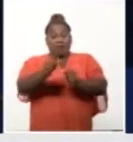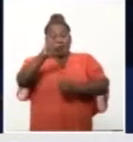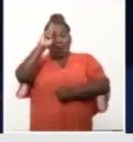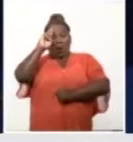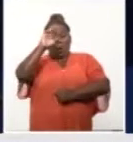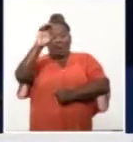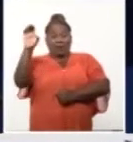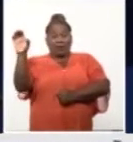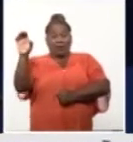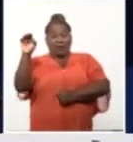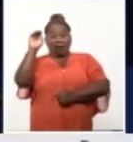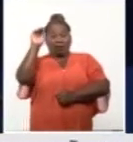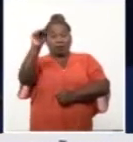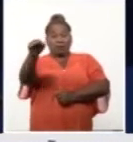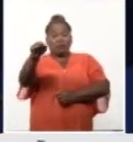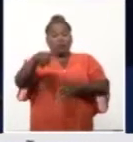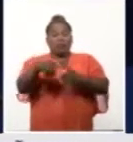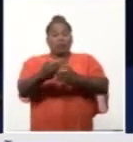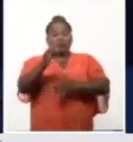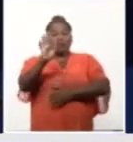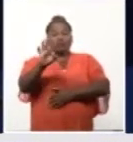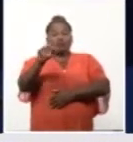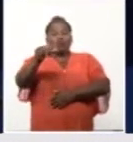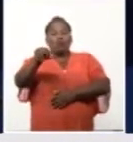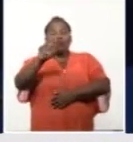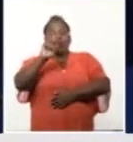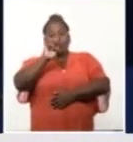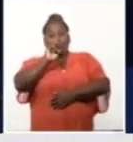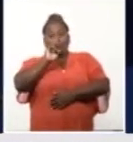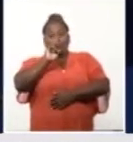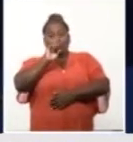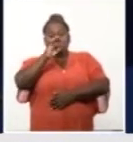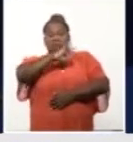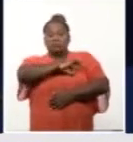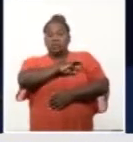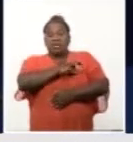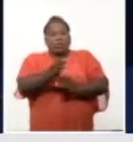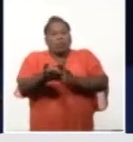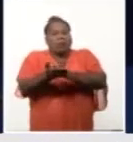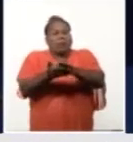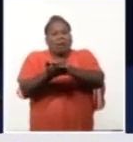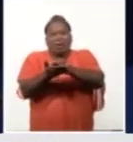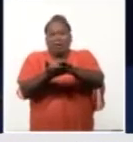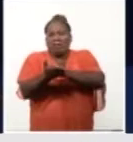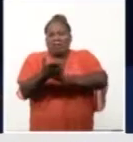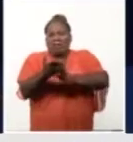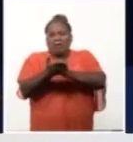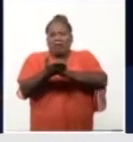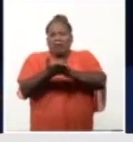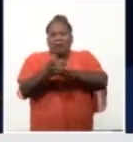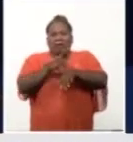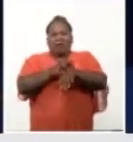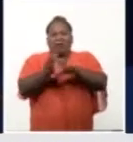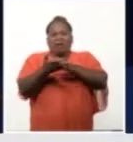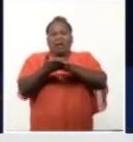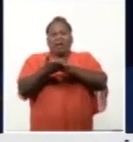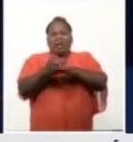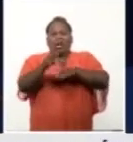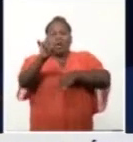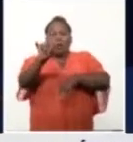His stay in the hospital was brief. He was admitted on June 8th. He was